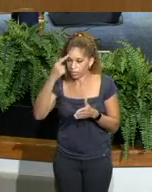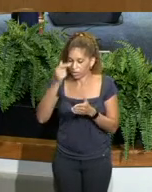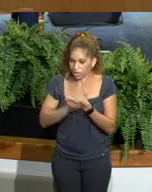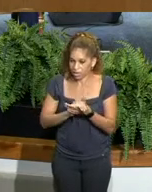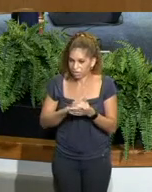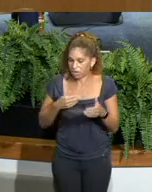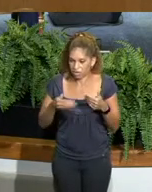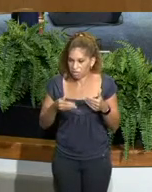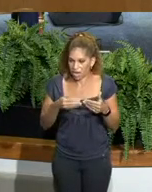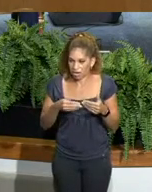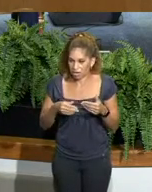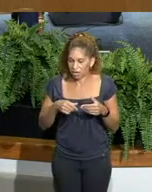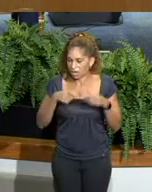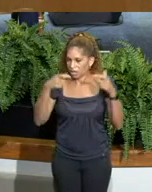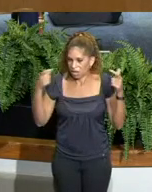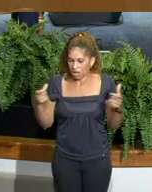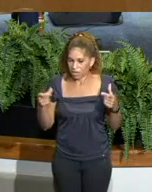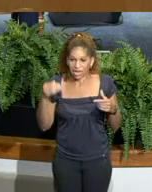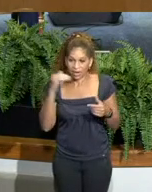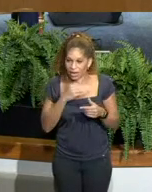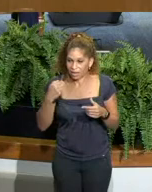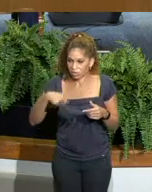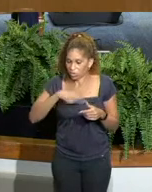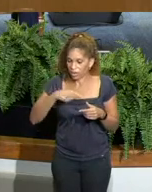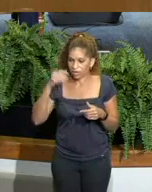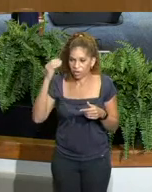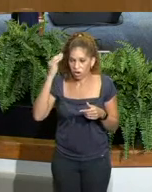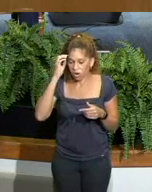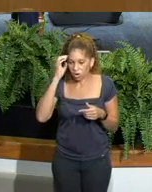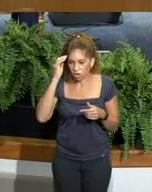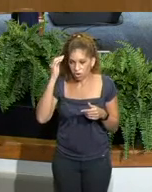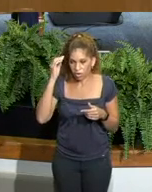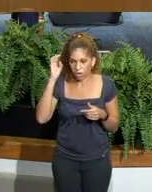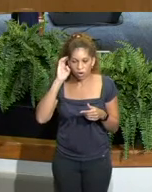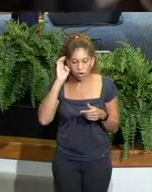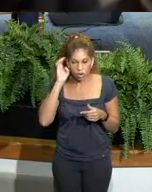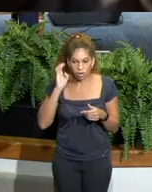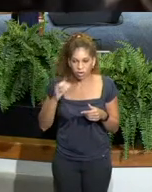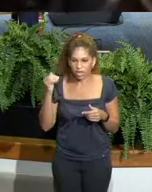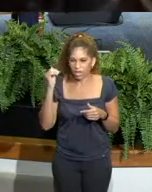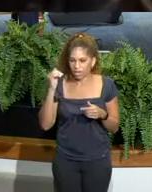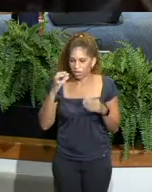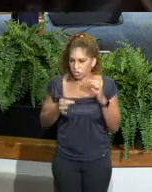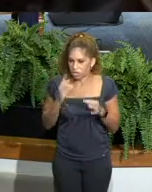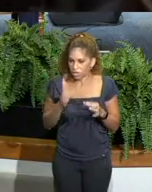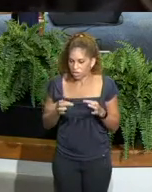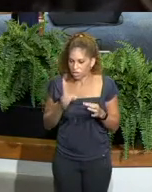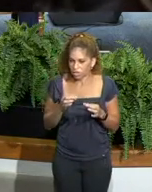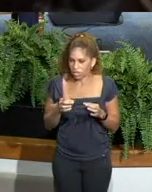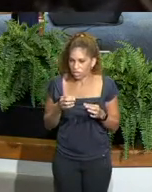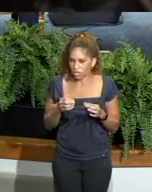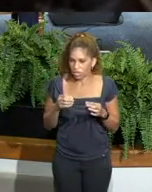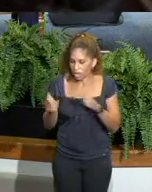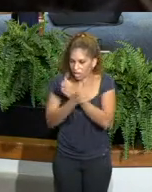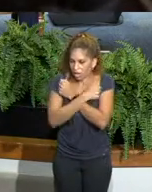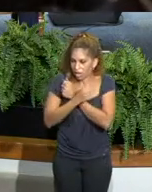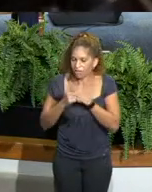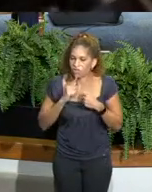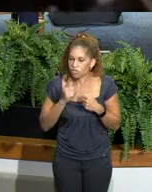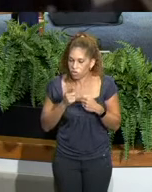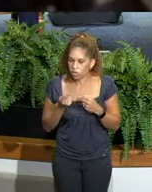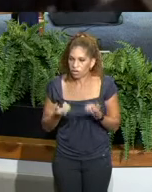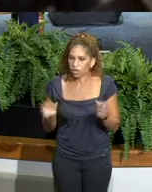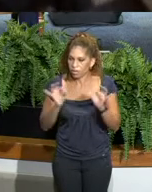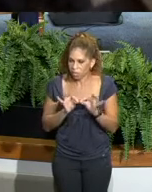no matter how many lies we have heard. Justice, fundamental fairness, love, and truth are more important than lies